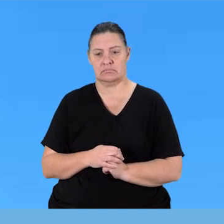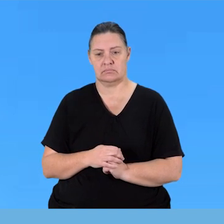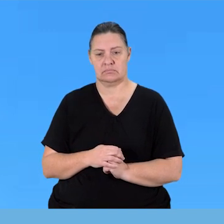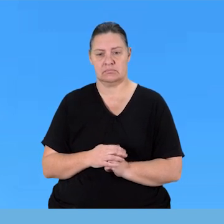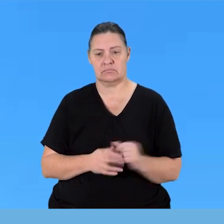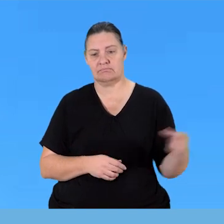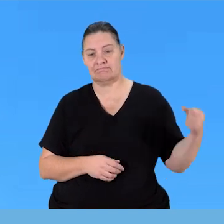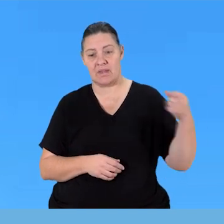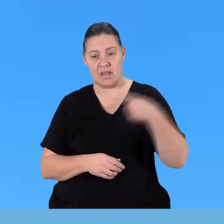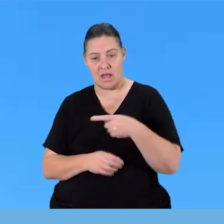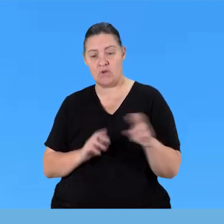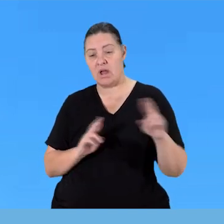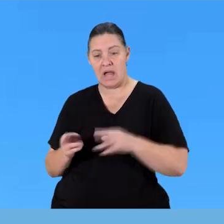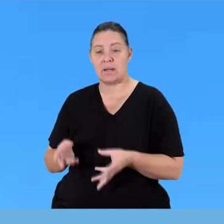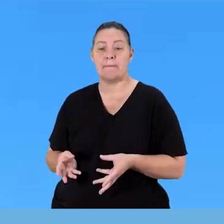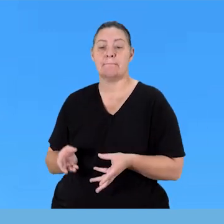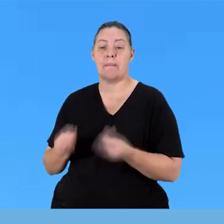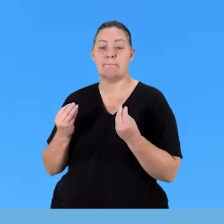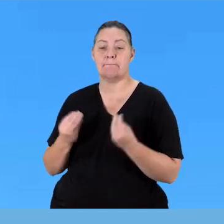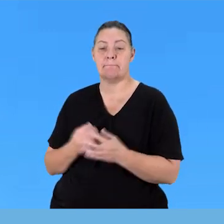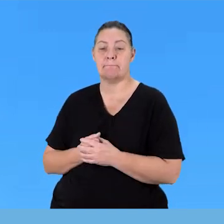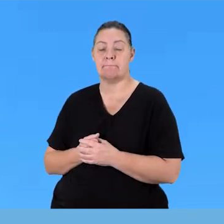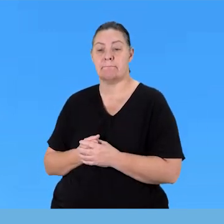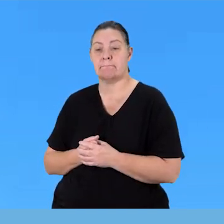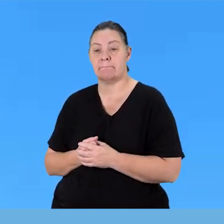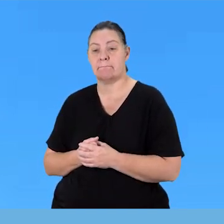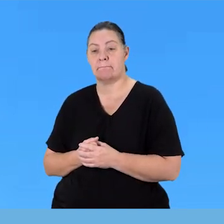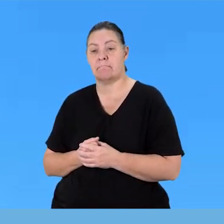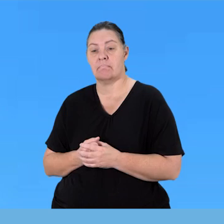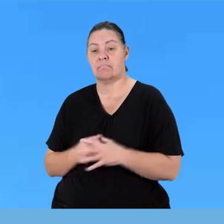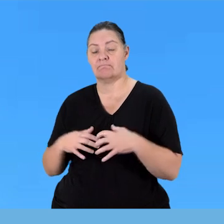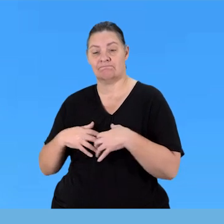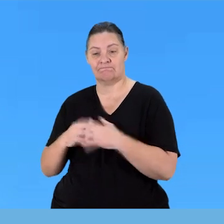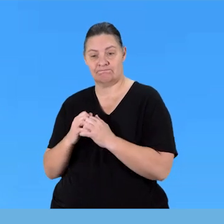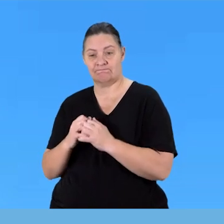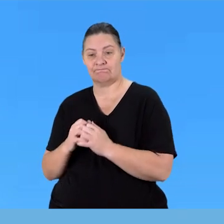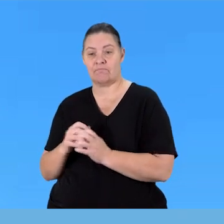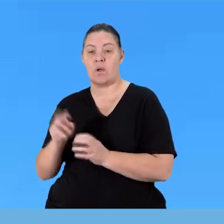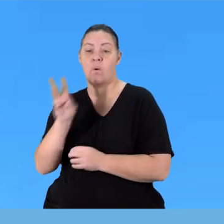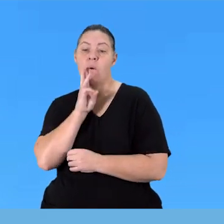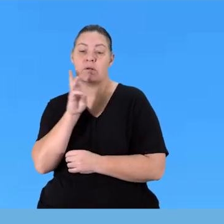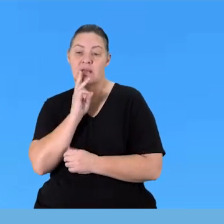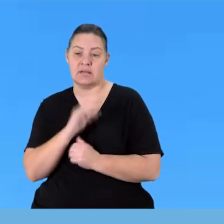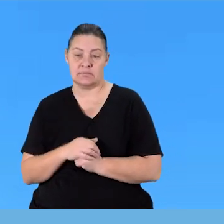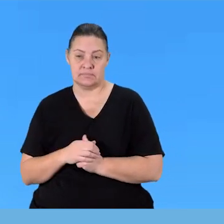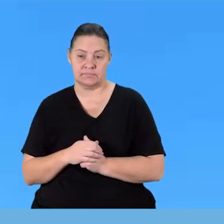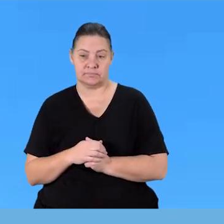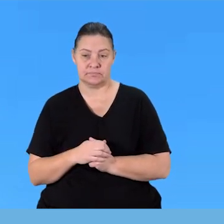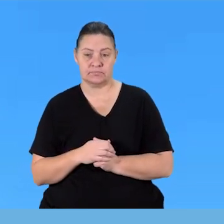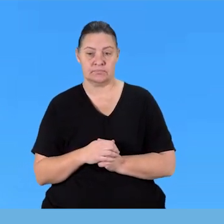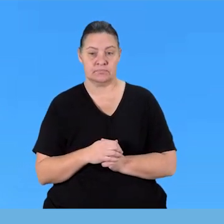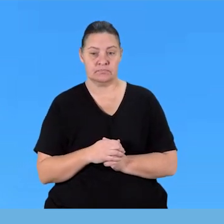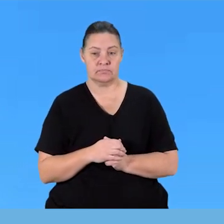it is going to react to form. Remember, the arrow shows that it reacts to form water, and our water is your